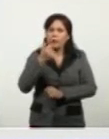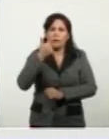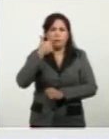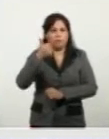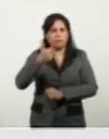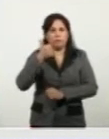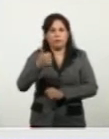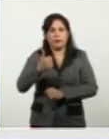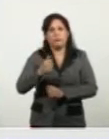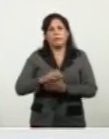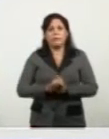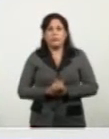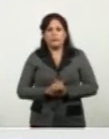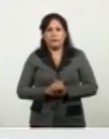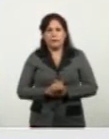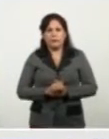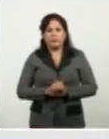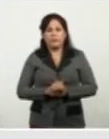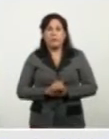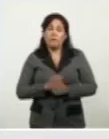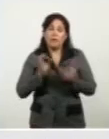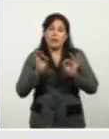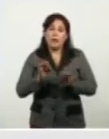Canada with 7.84%,